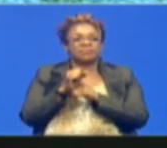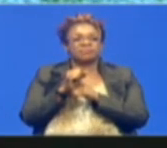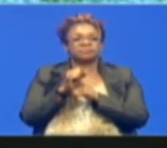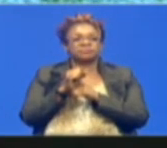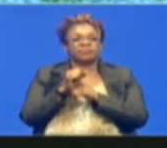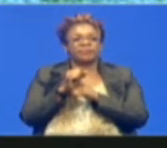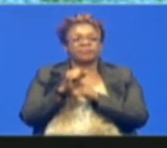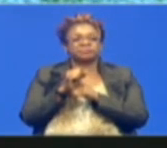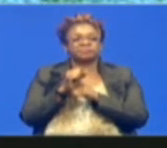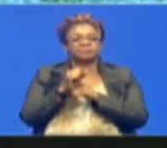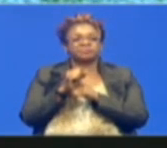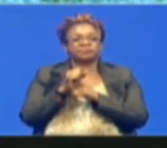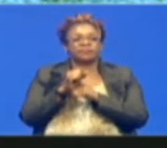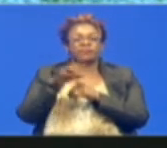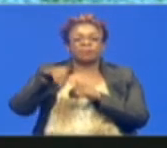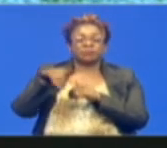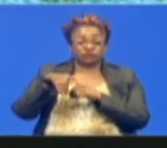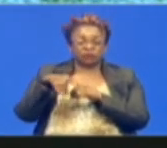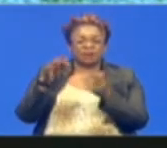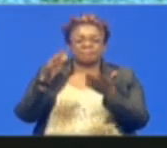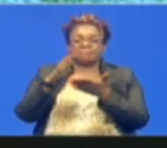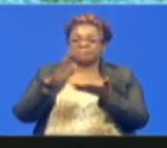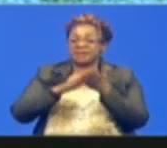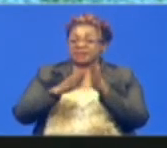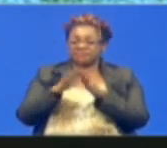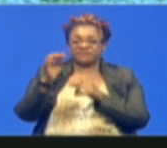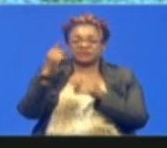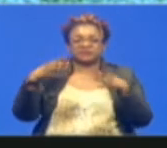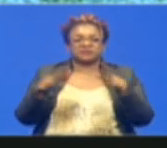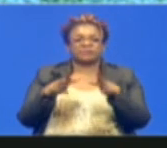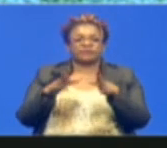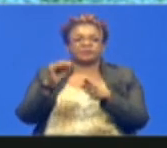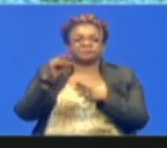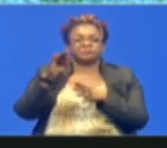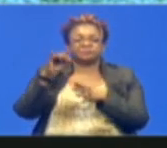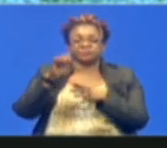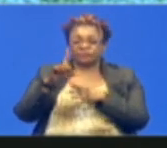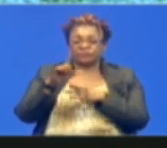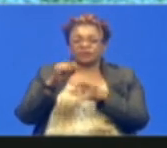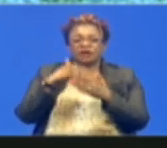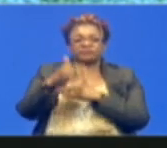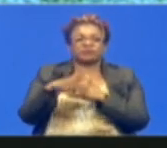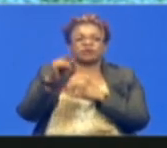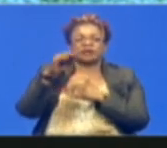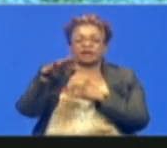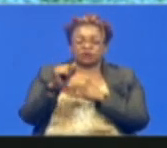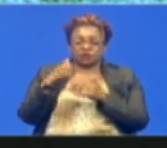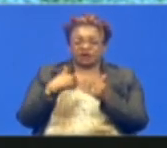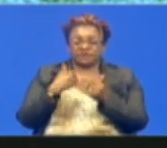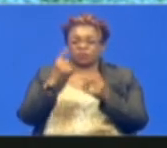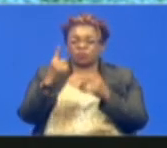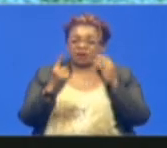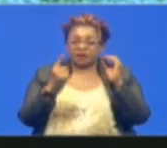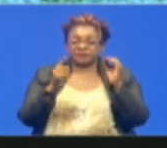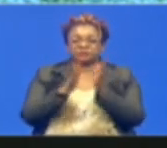Crossing borders now, and Portugal became the first team to win the UEFA Nations League after Goncalo Guedes' goal gave them a 1-0 win